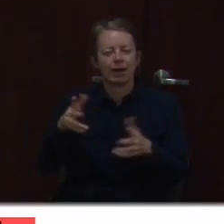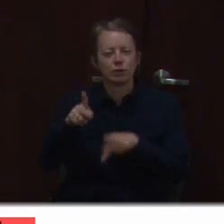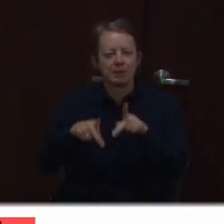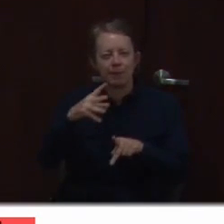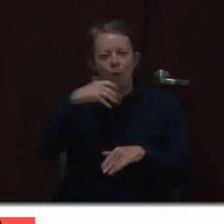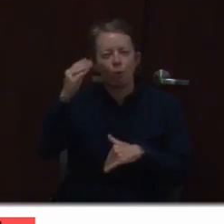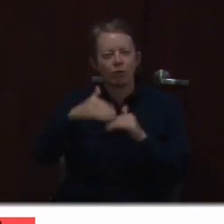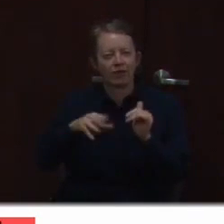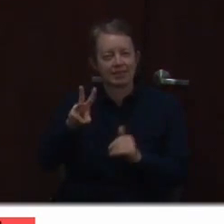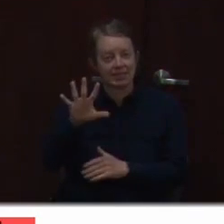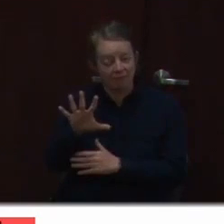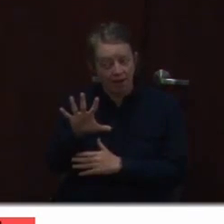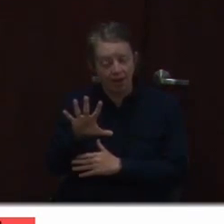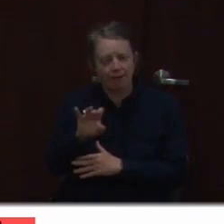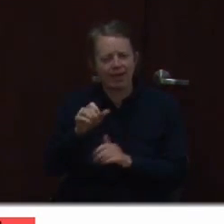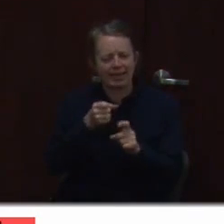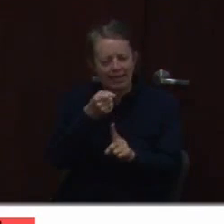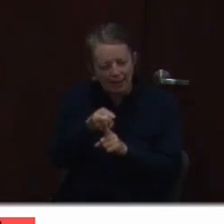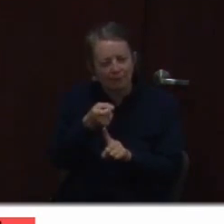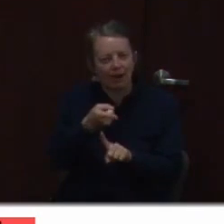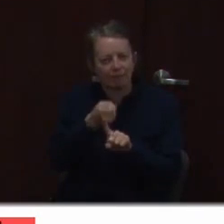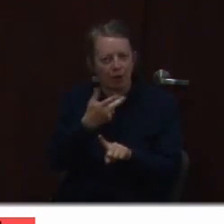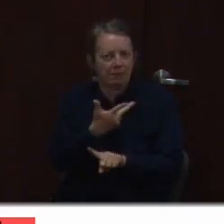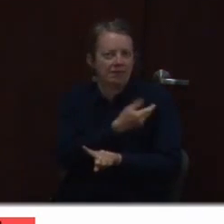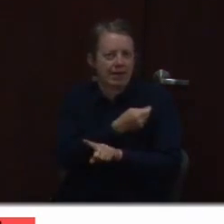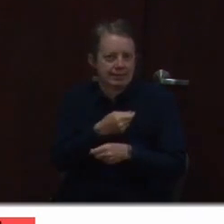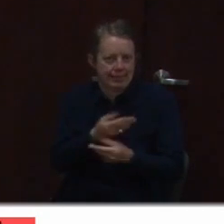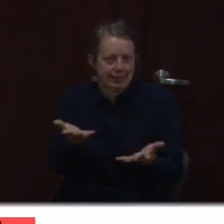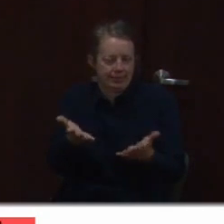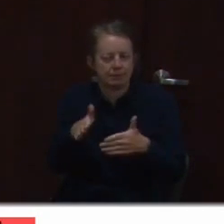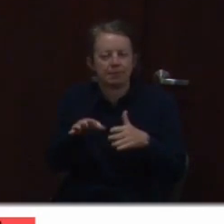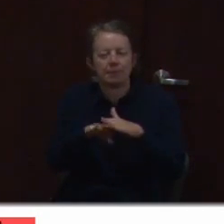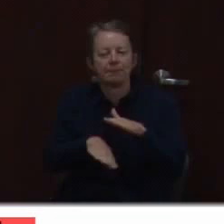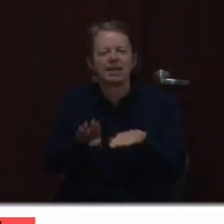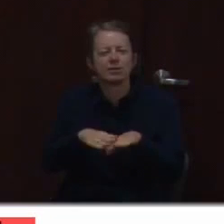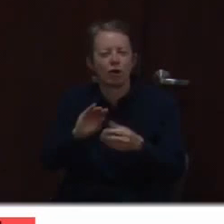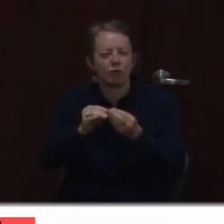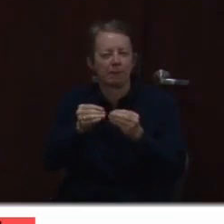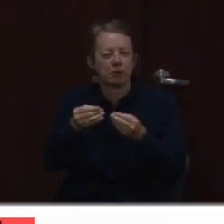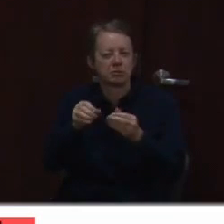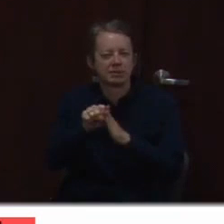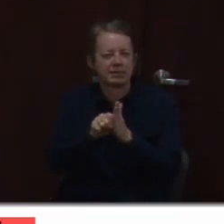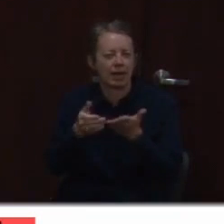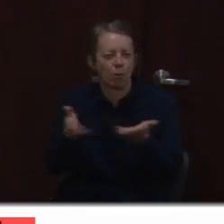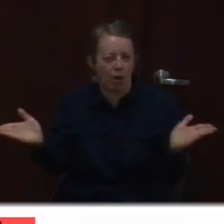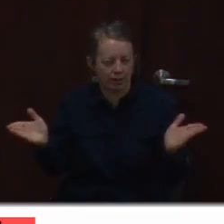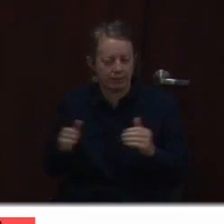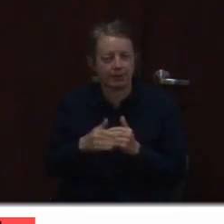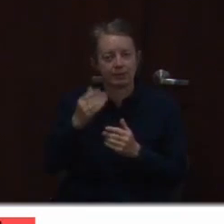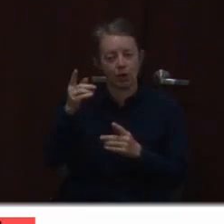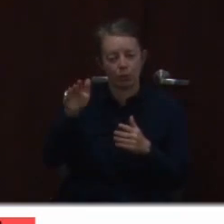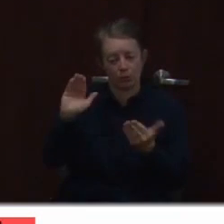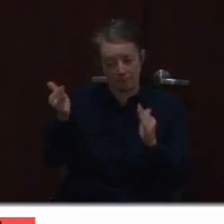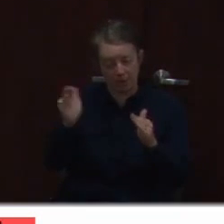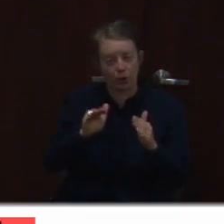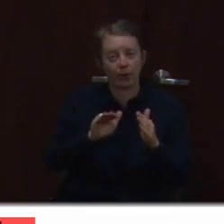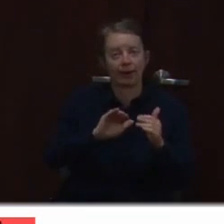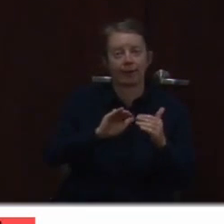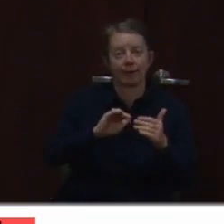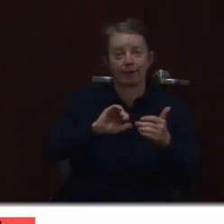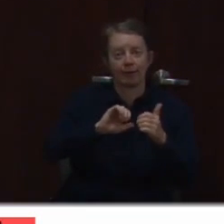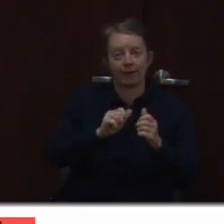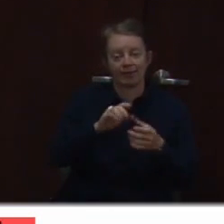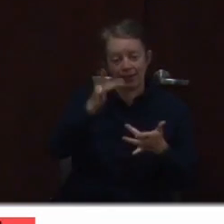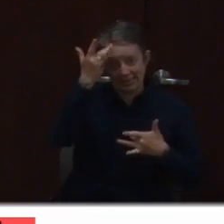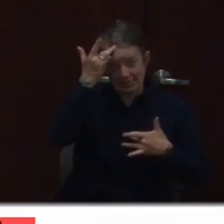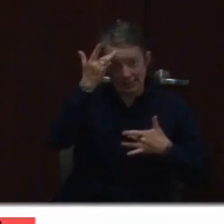and older based on statewide data, that over the course of the surge and how it's come down, we have seen